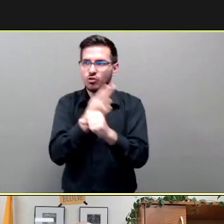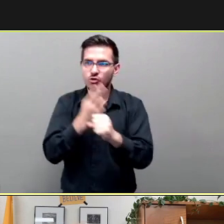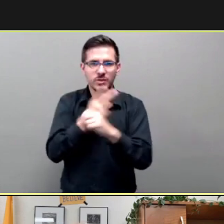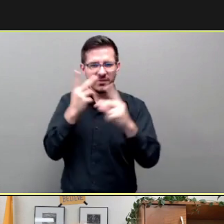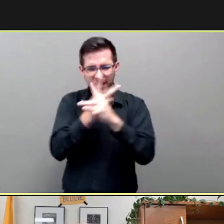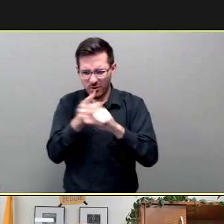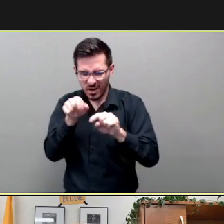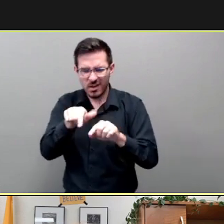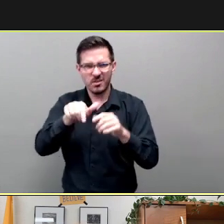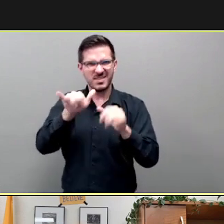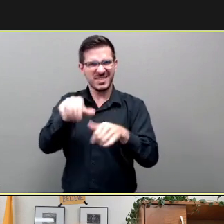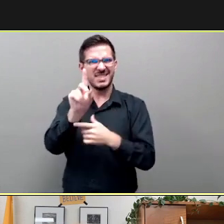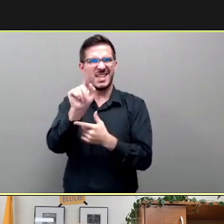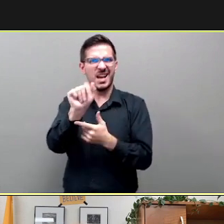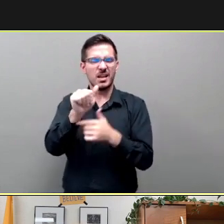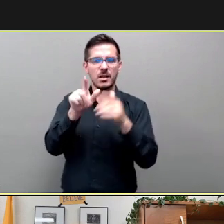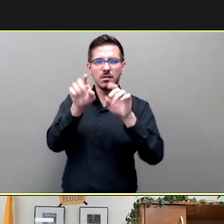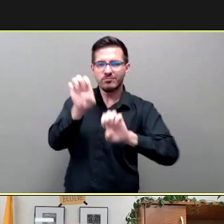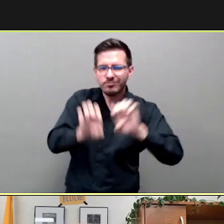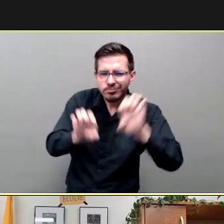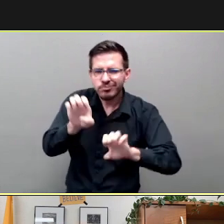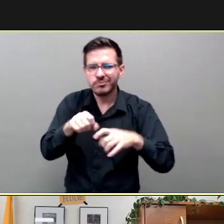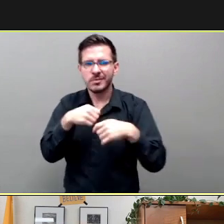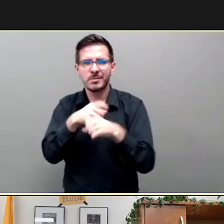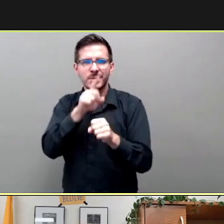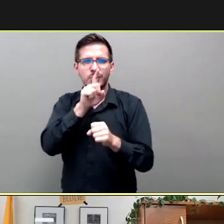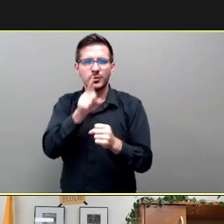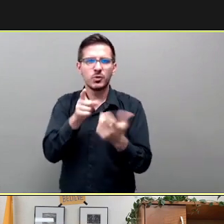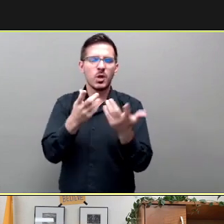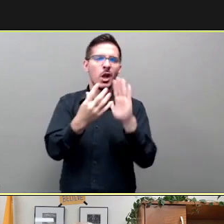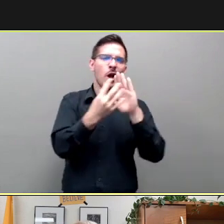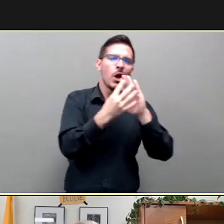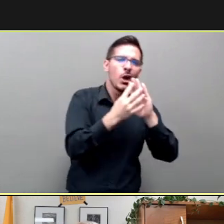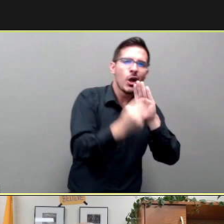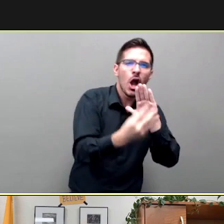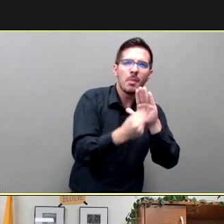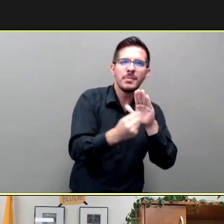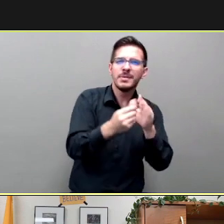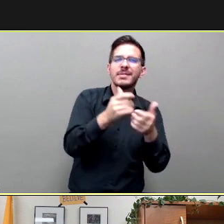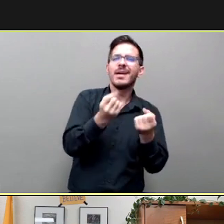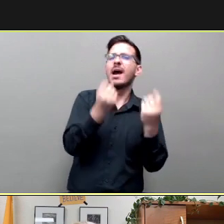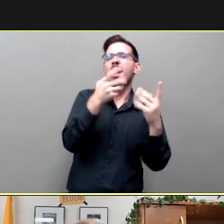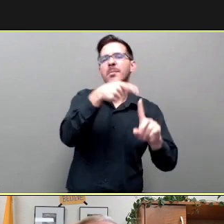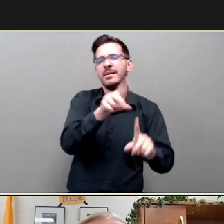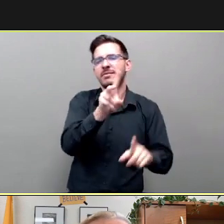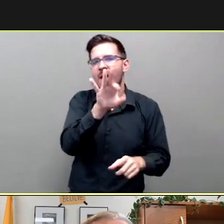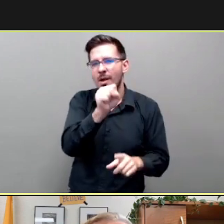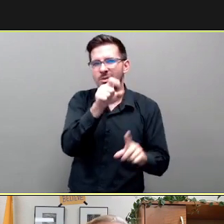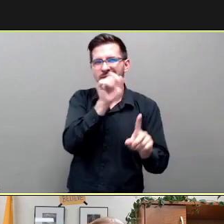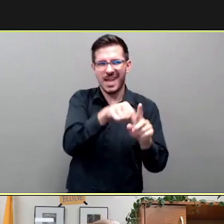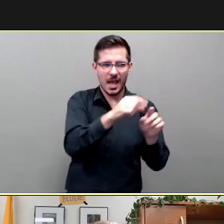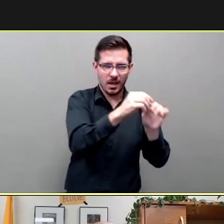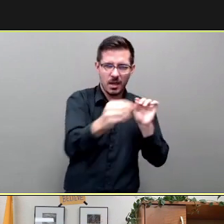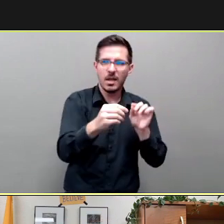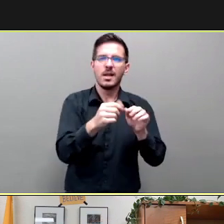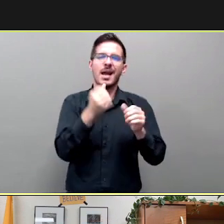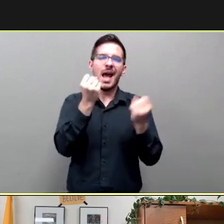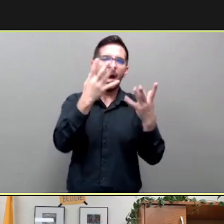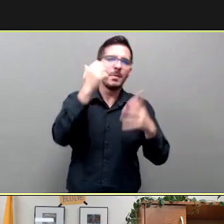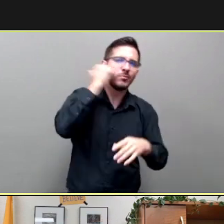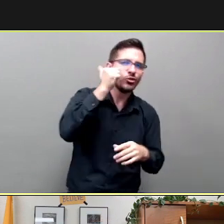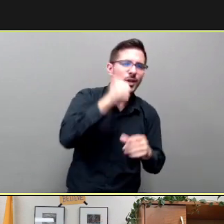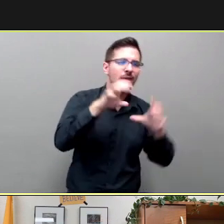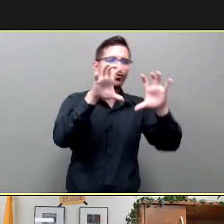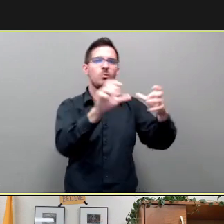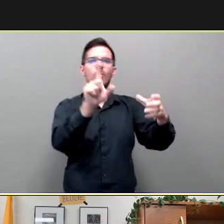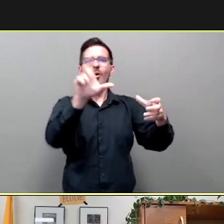out. We're experimenting with like copies per day per 1,000 people in a county to